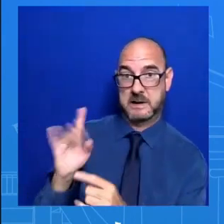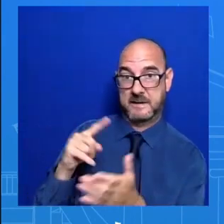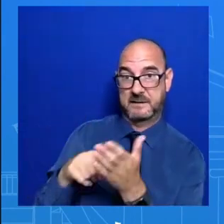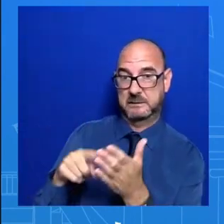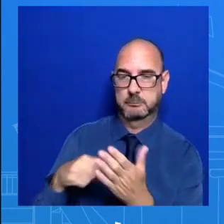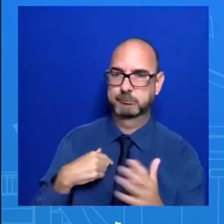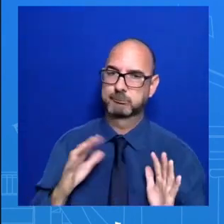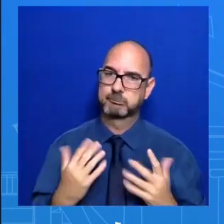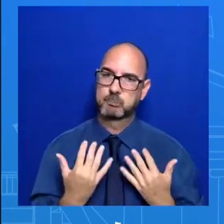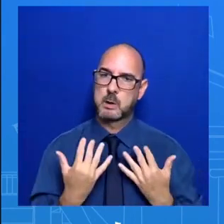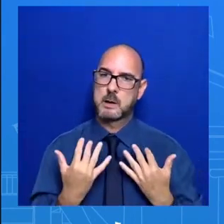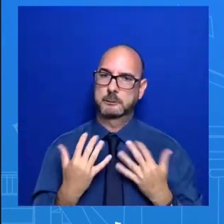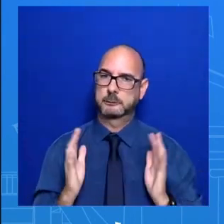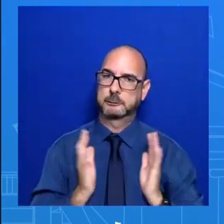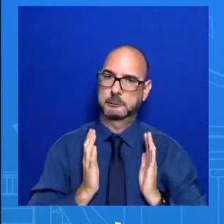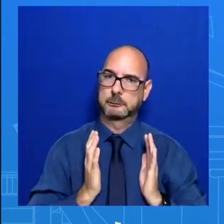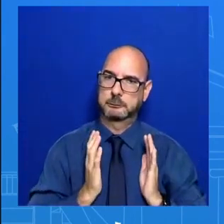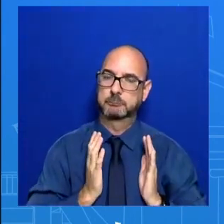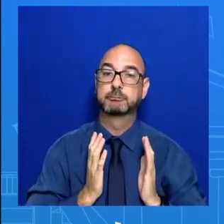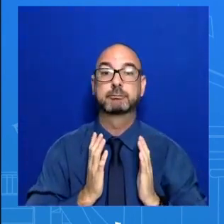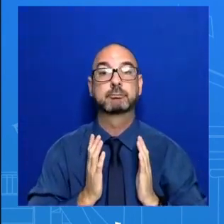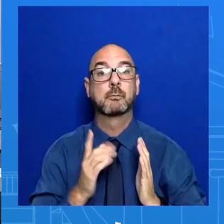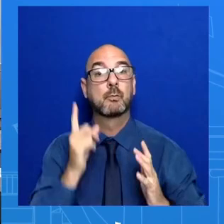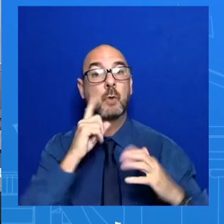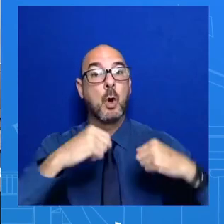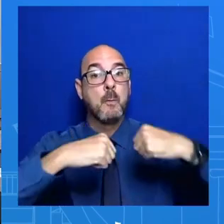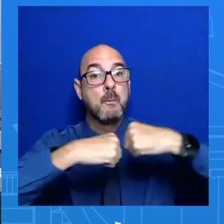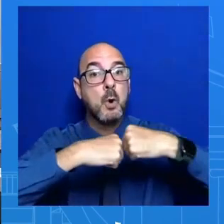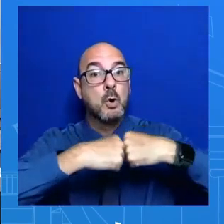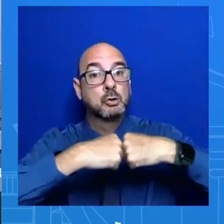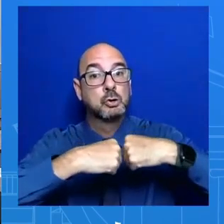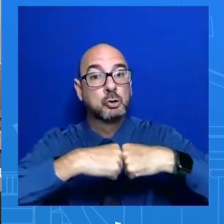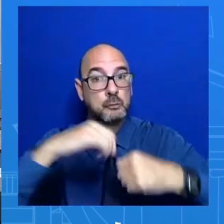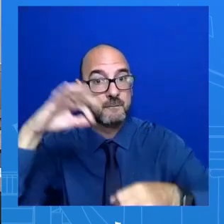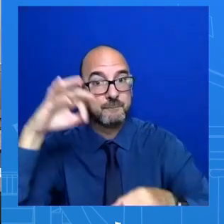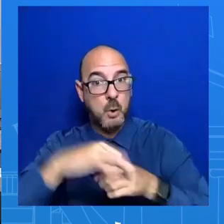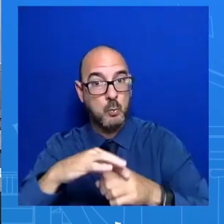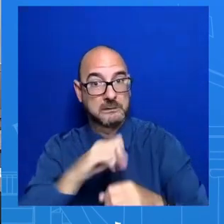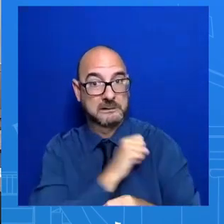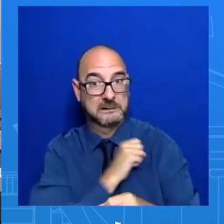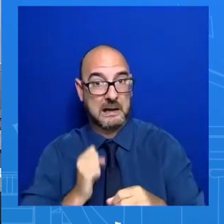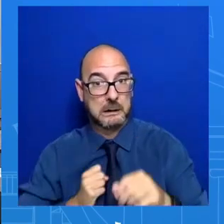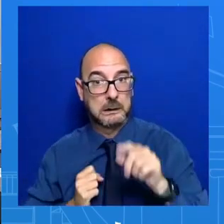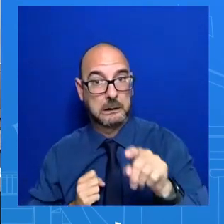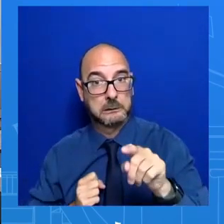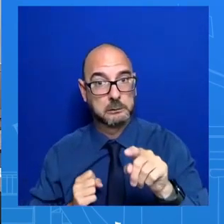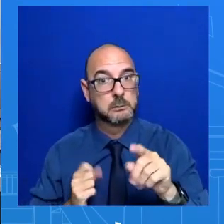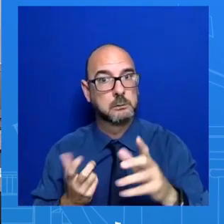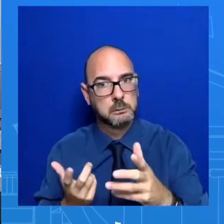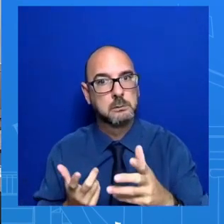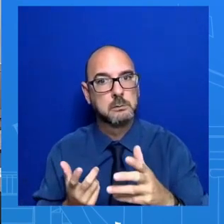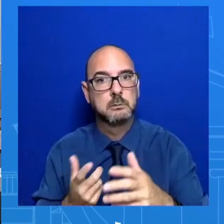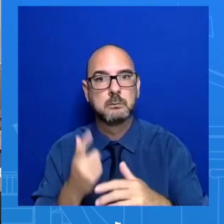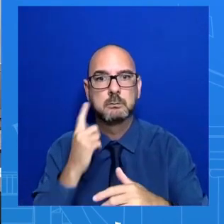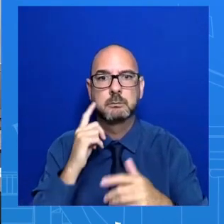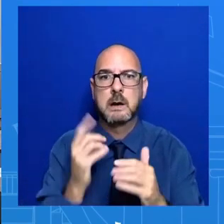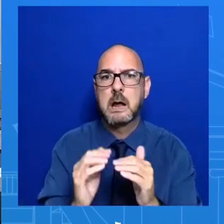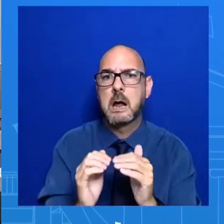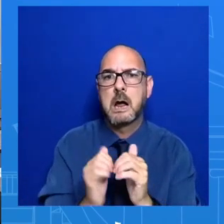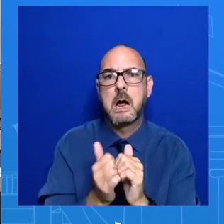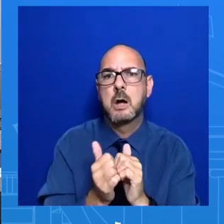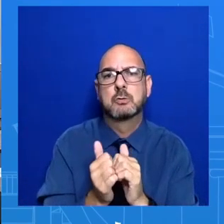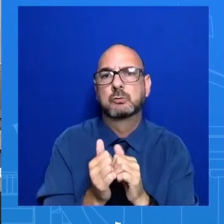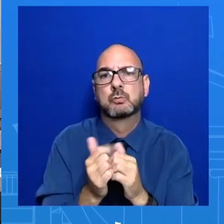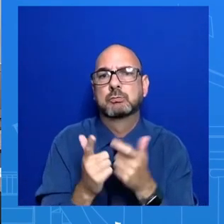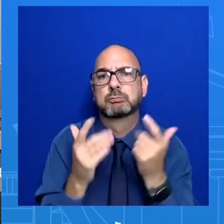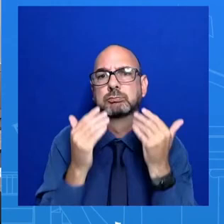that's expected in the Senate tomorrow, I guess two questions related to that. One, can you kind of explain the timing of how this came together? I mean, are there developments that you are more